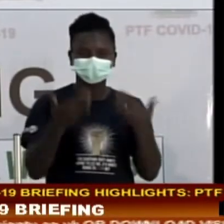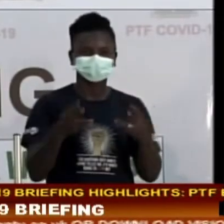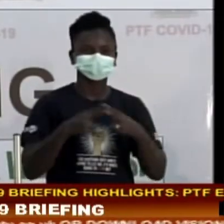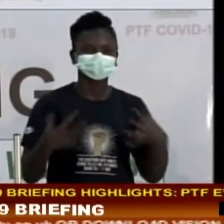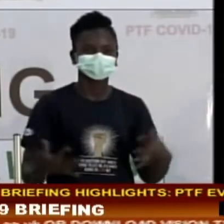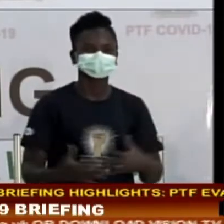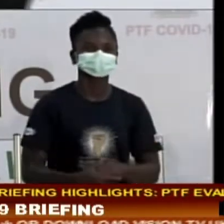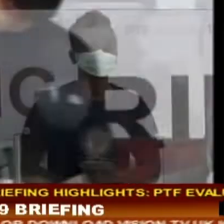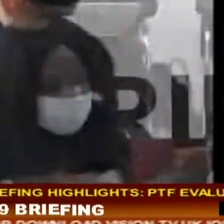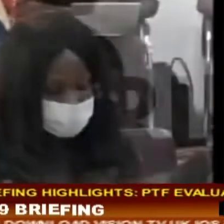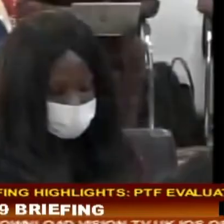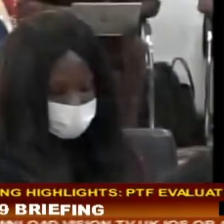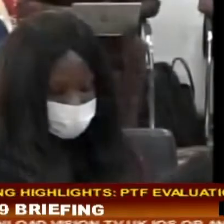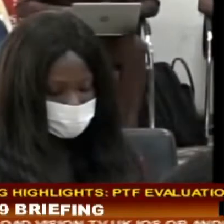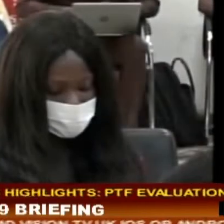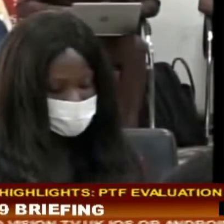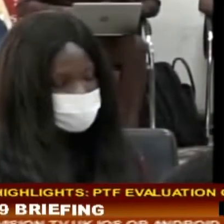very